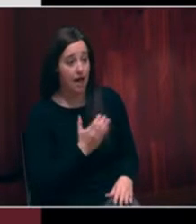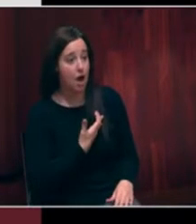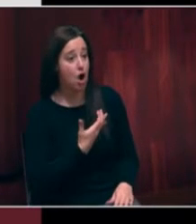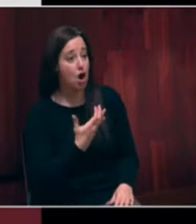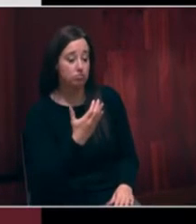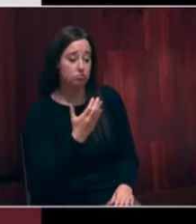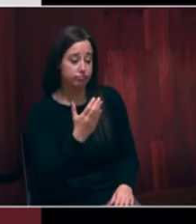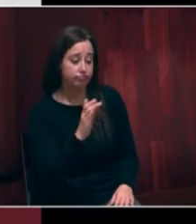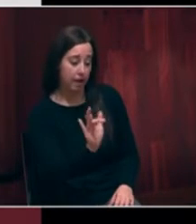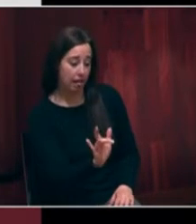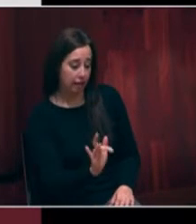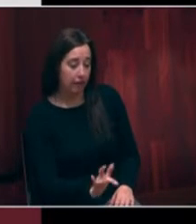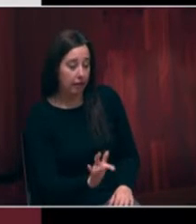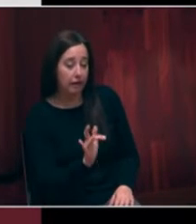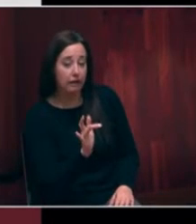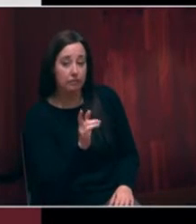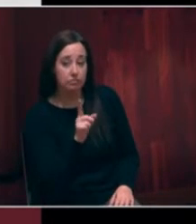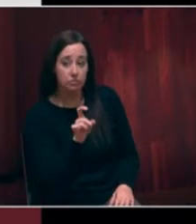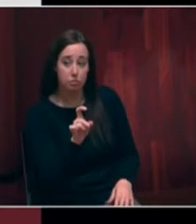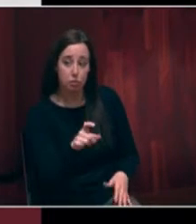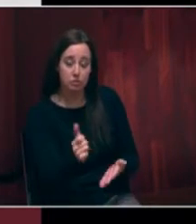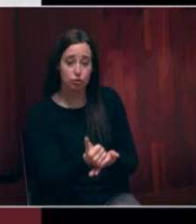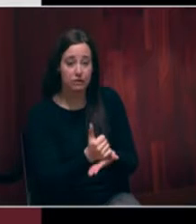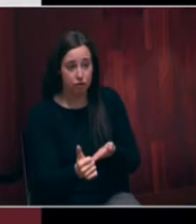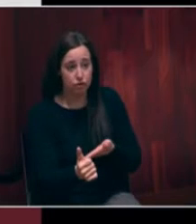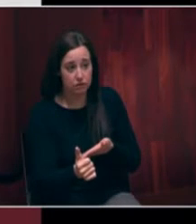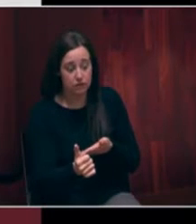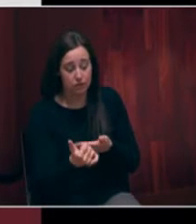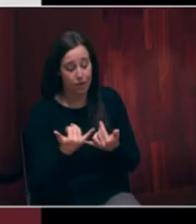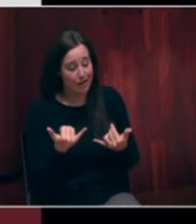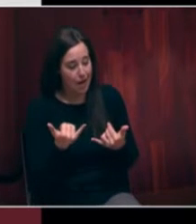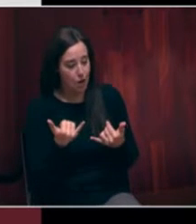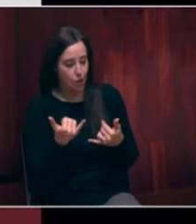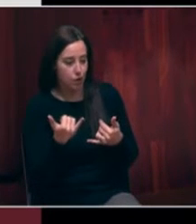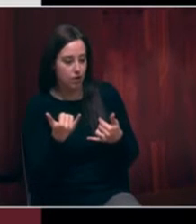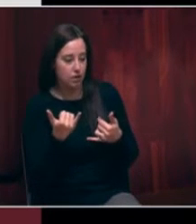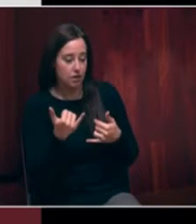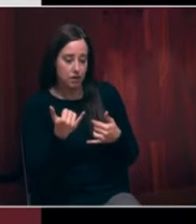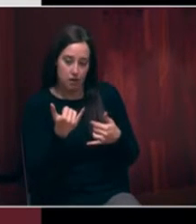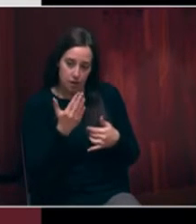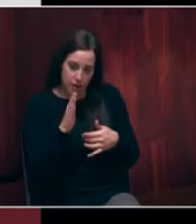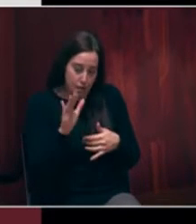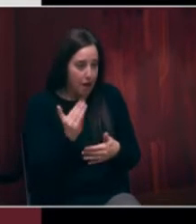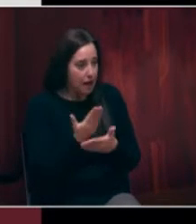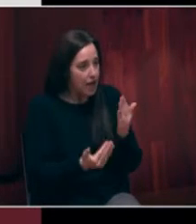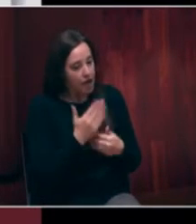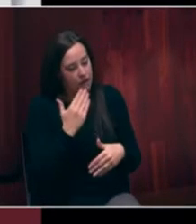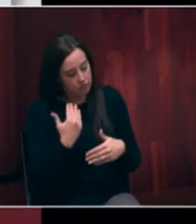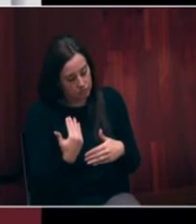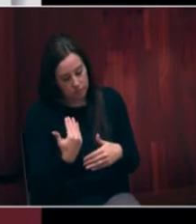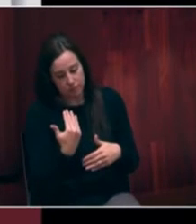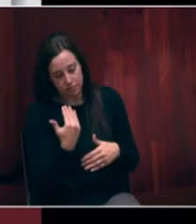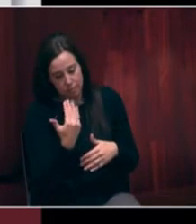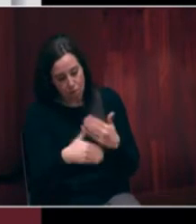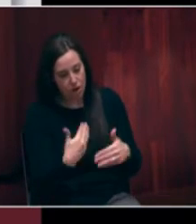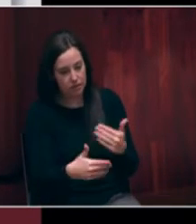manually processing them for you right now, which makes it slower for you, slower for us. So a lot easier for you down the road.